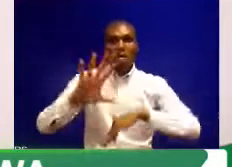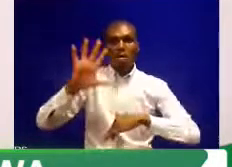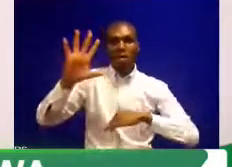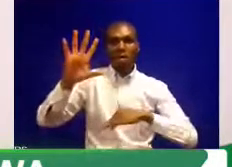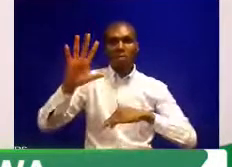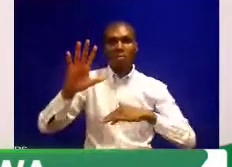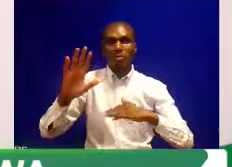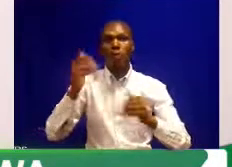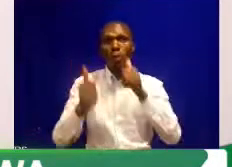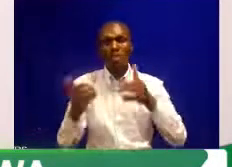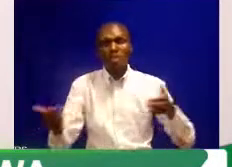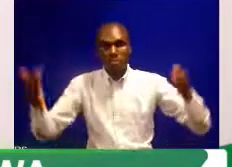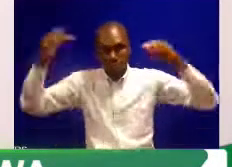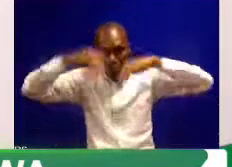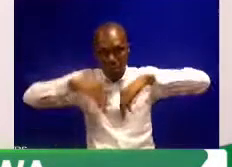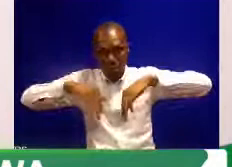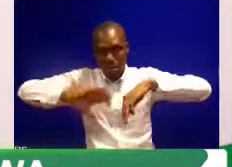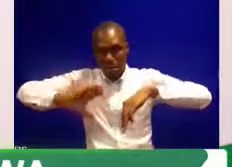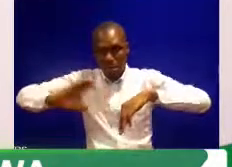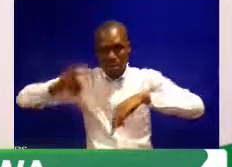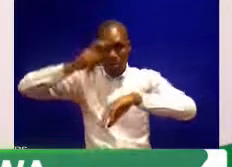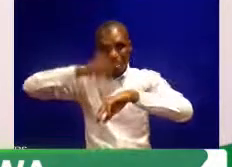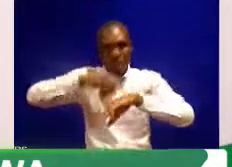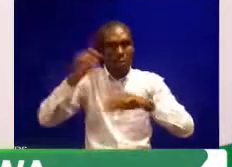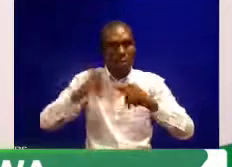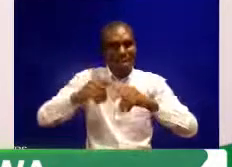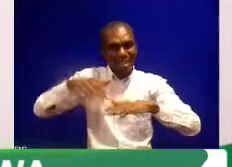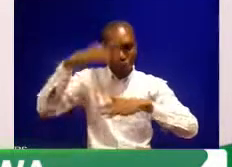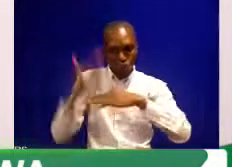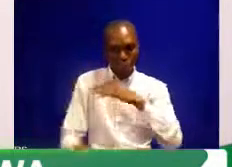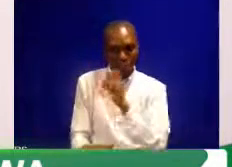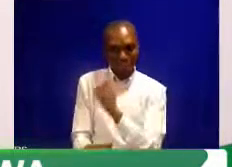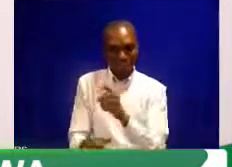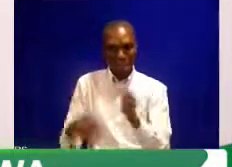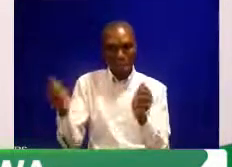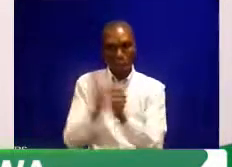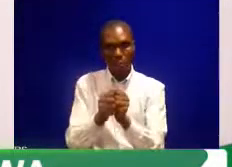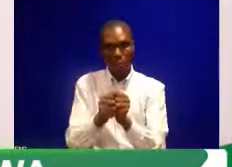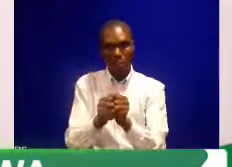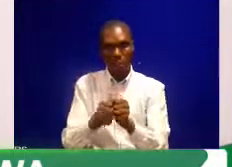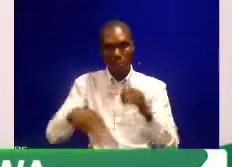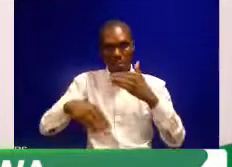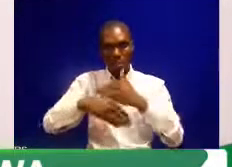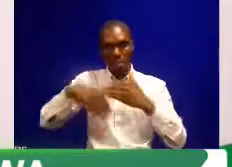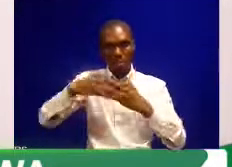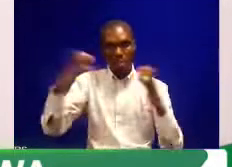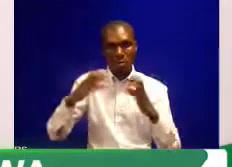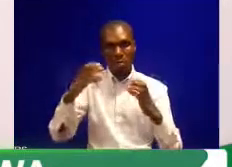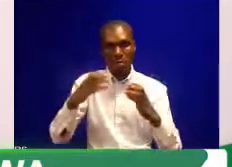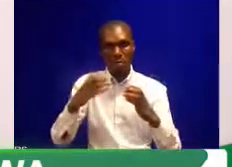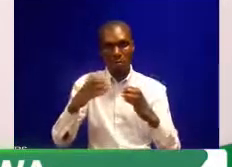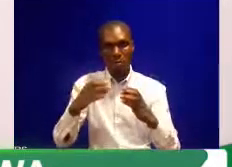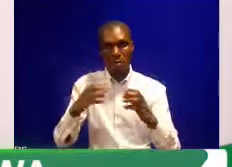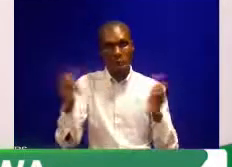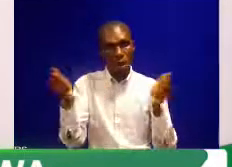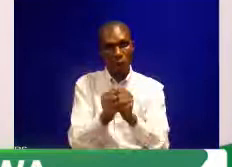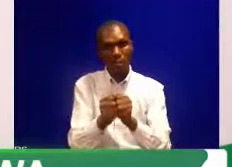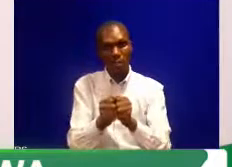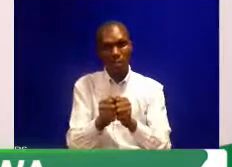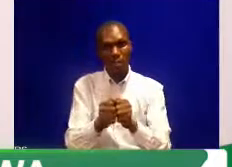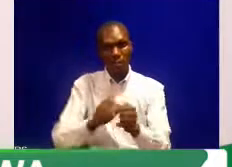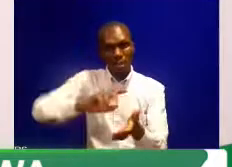krigiti meye kaunti ya Kiambu, nigo wababu kutendiwa, neki umbegetendete obogachi meense ya Kenya. Ayankore ngana